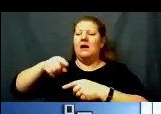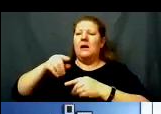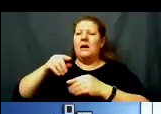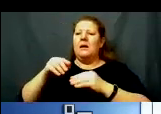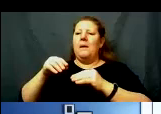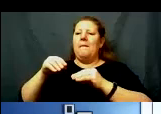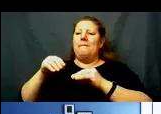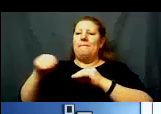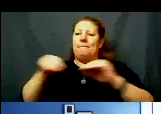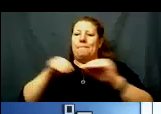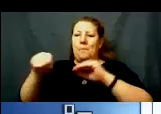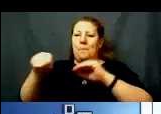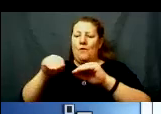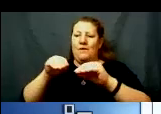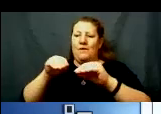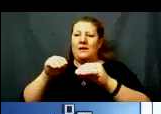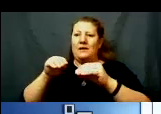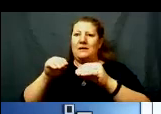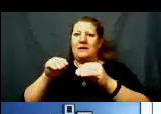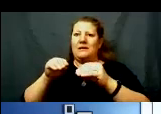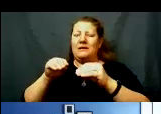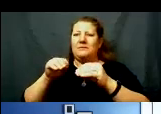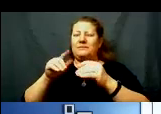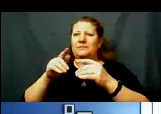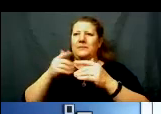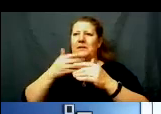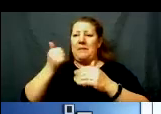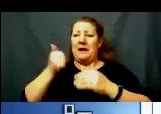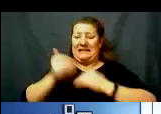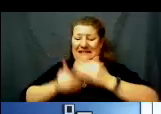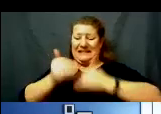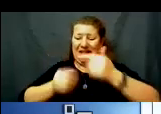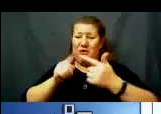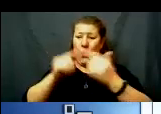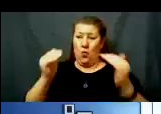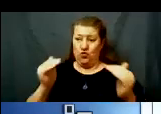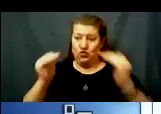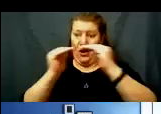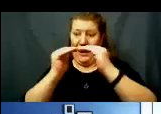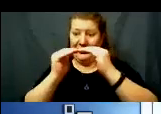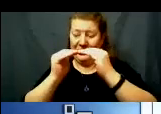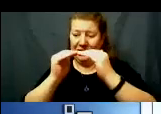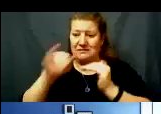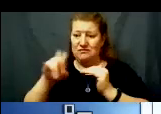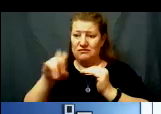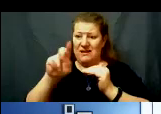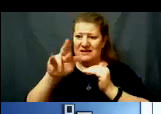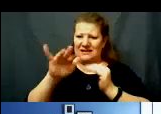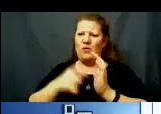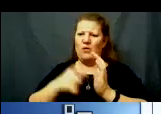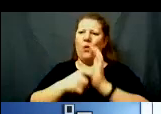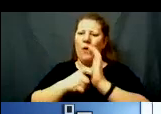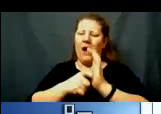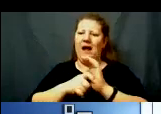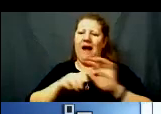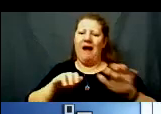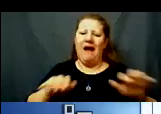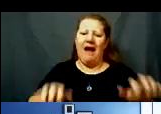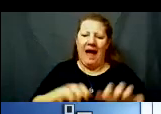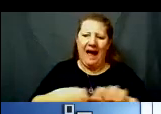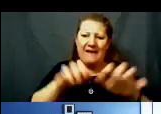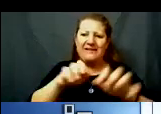toward environmental justice probably is going to have to require activities and thinking